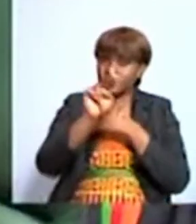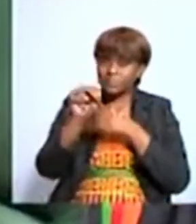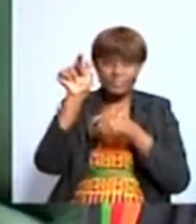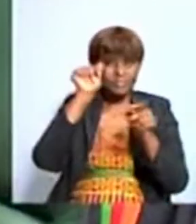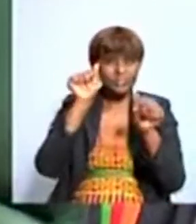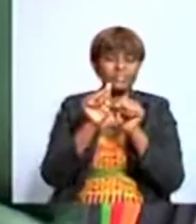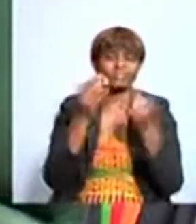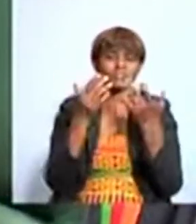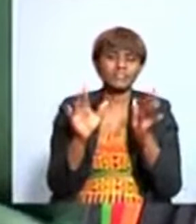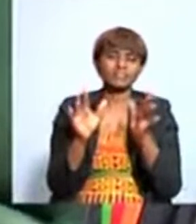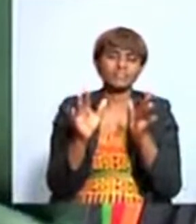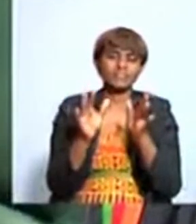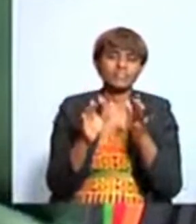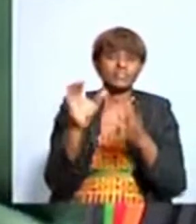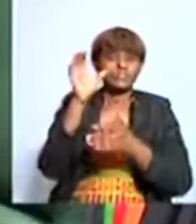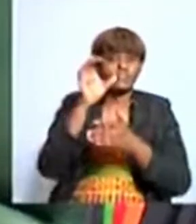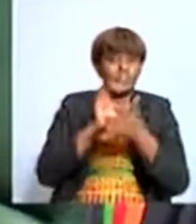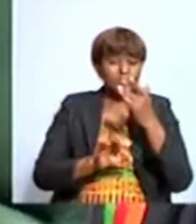agreed to.